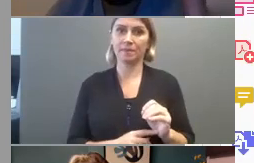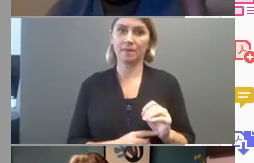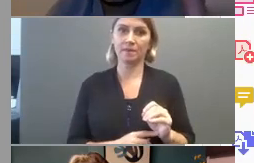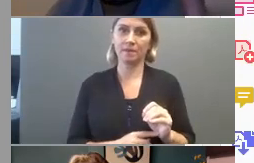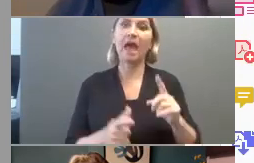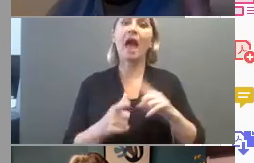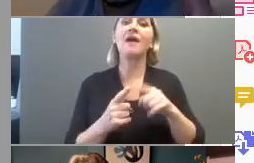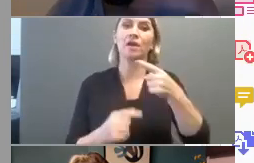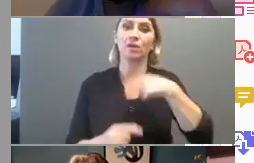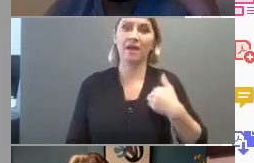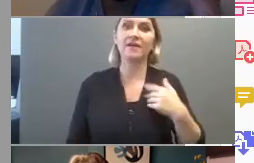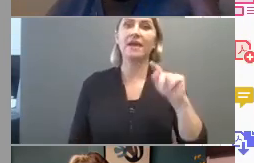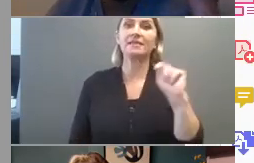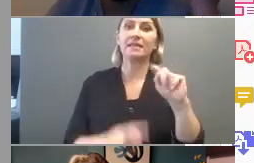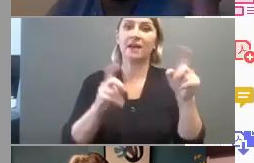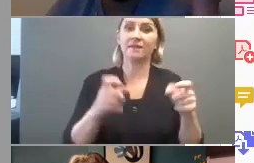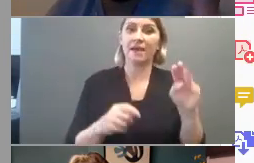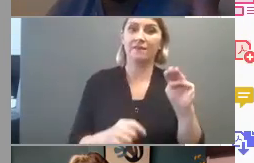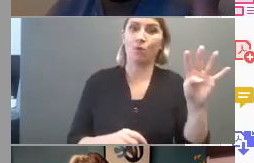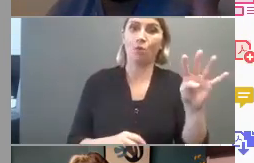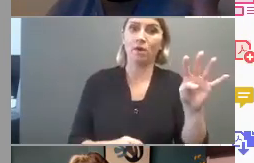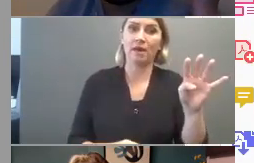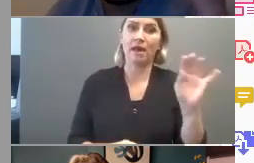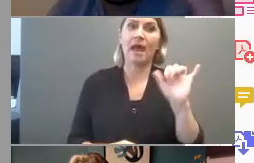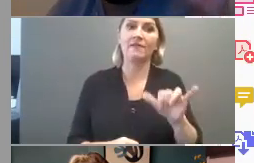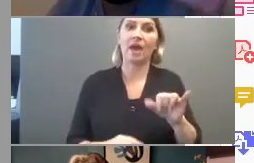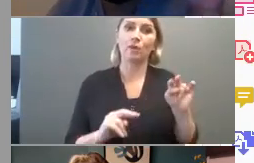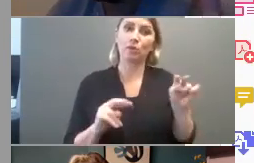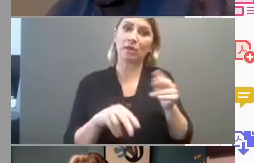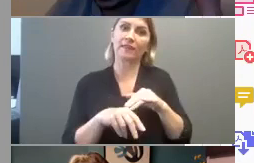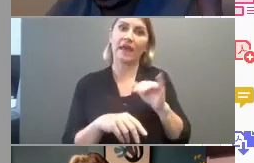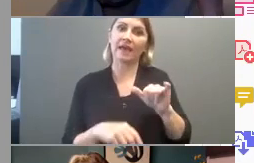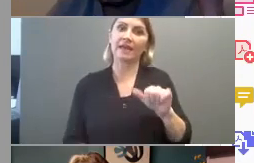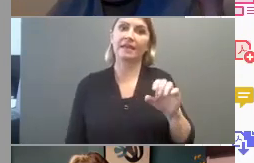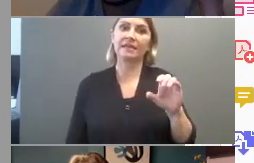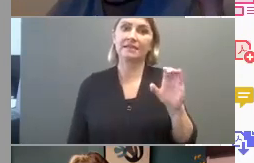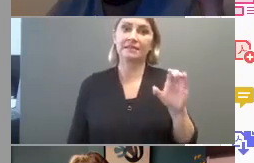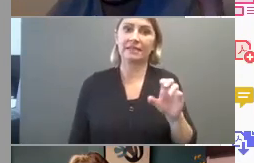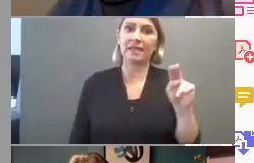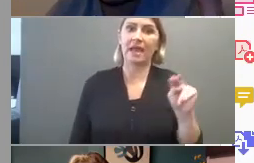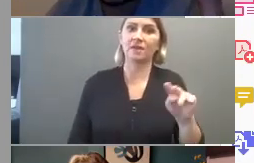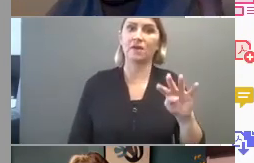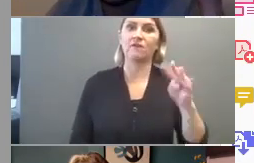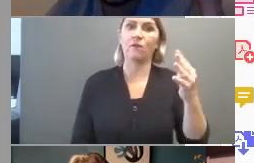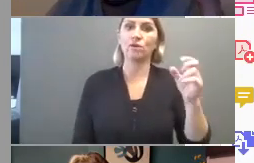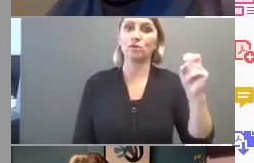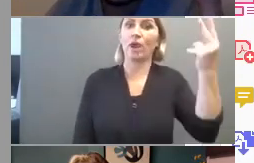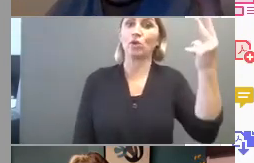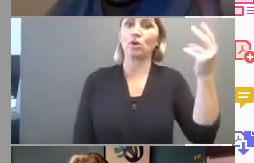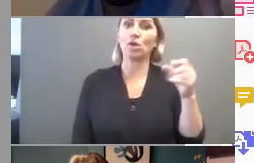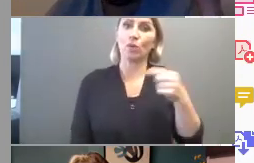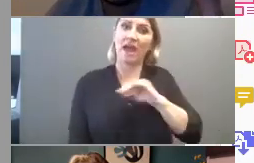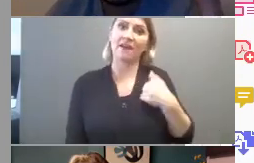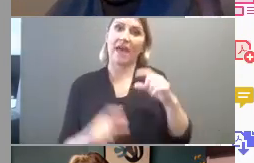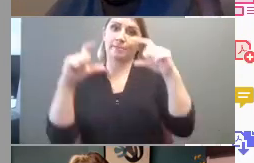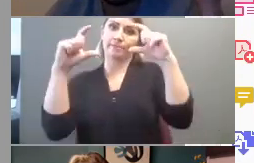Then we have Tn by 4, and we assume that it is Cn by 4 squared because we have this particular equation,